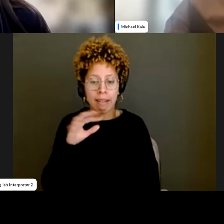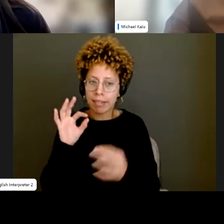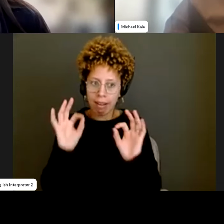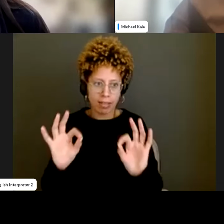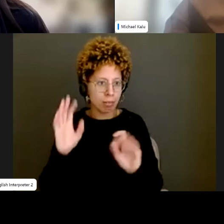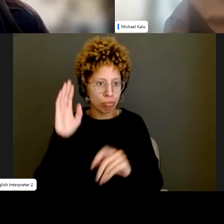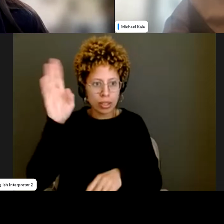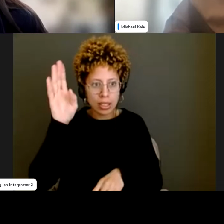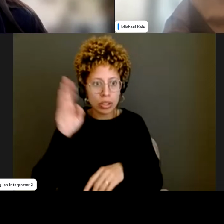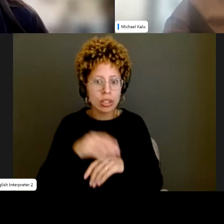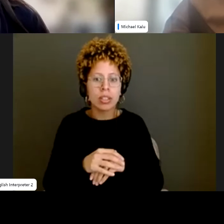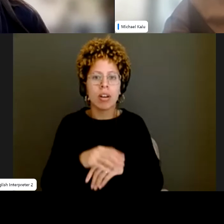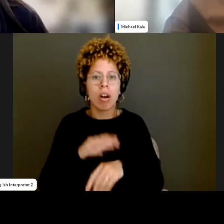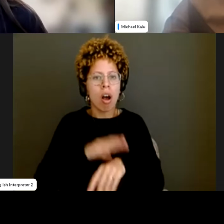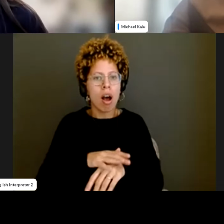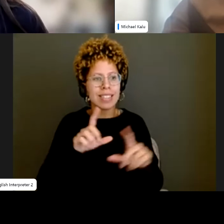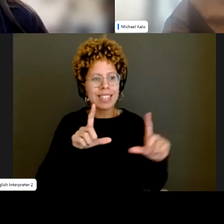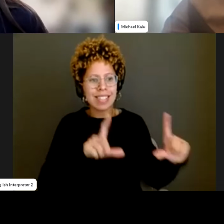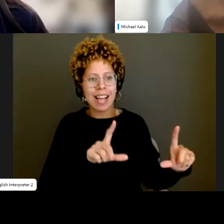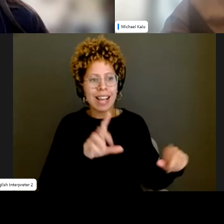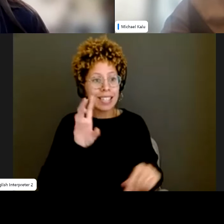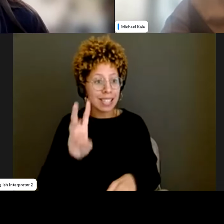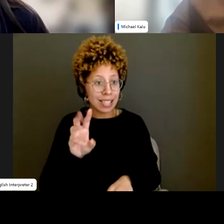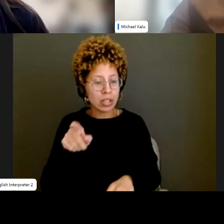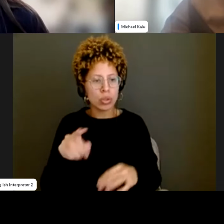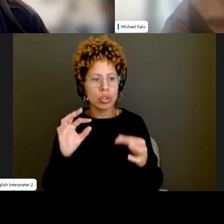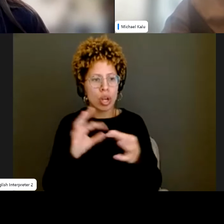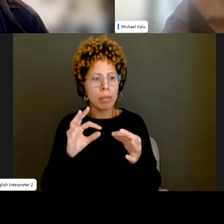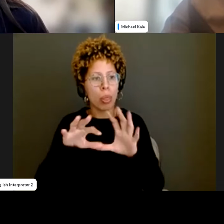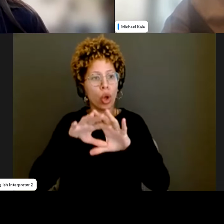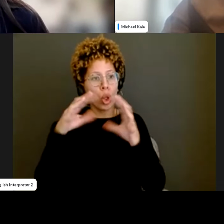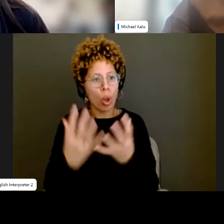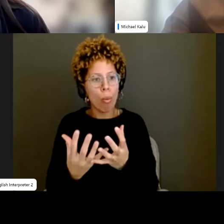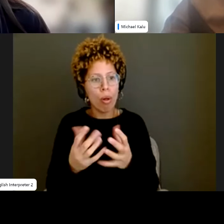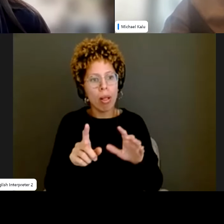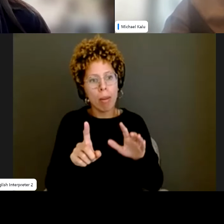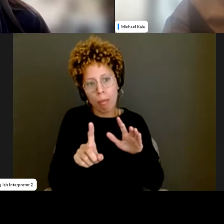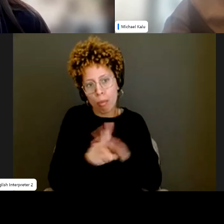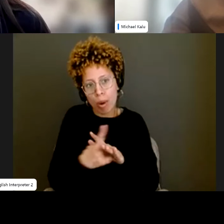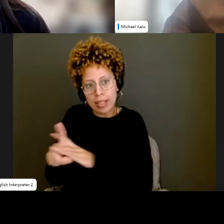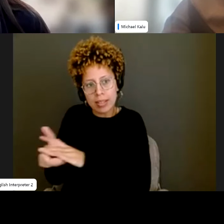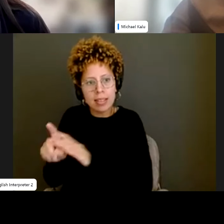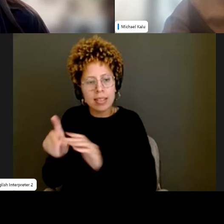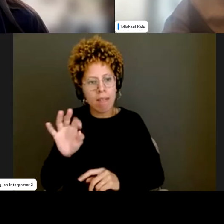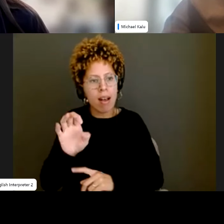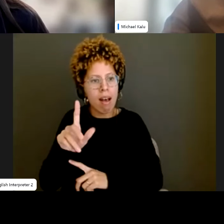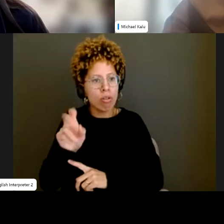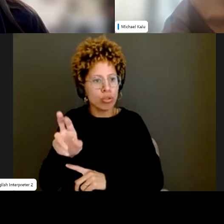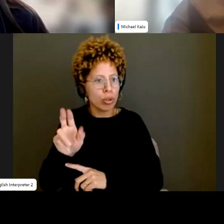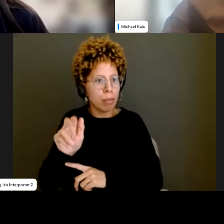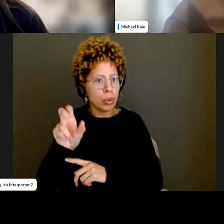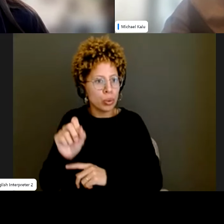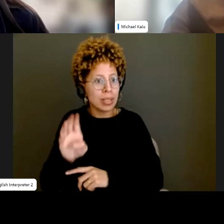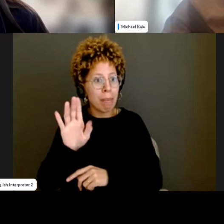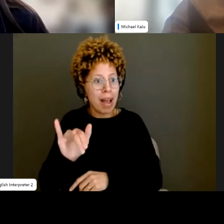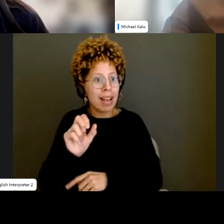you all. On slide 6, you talked about the global prevalence of elder abuse by subtype are much higher